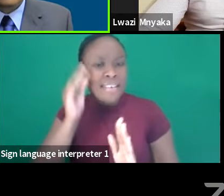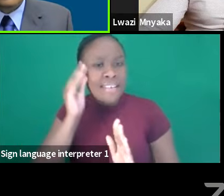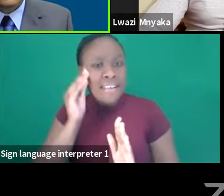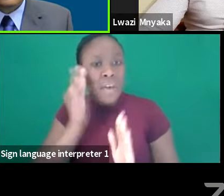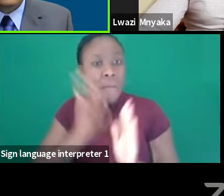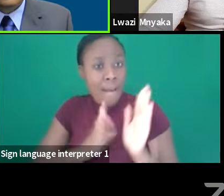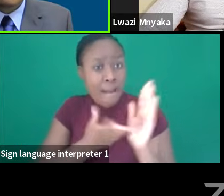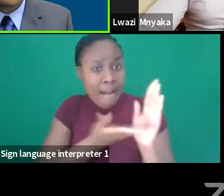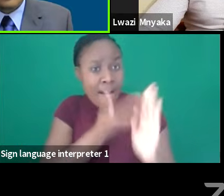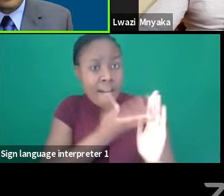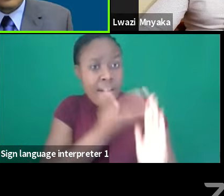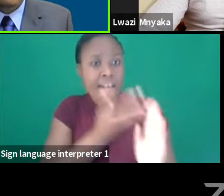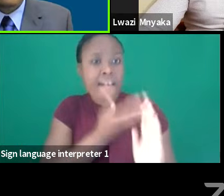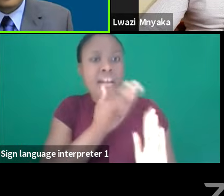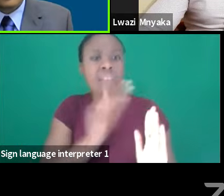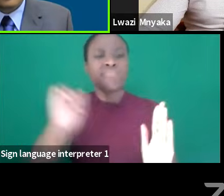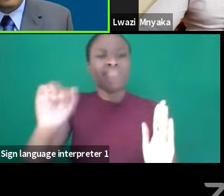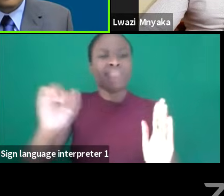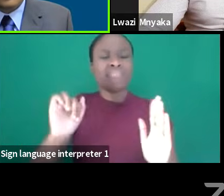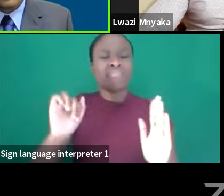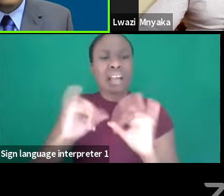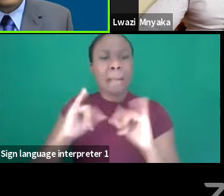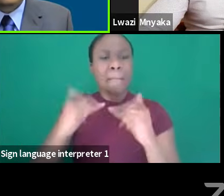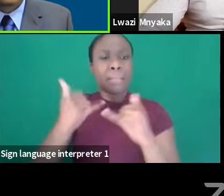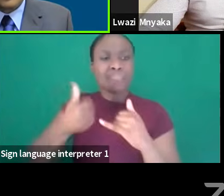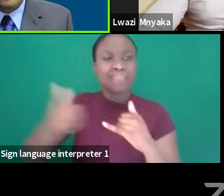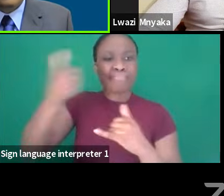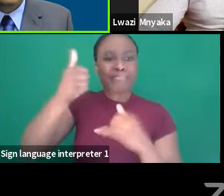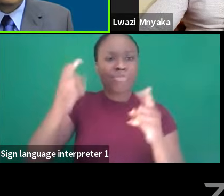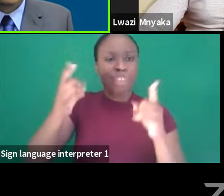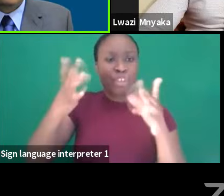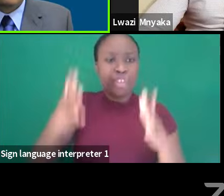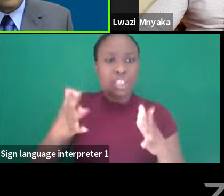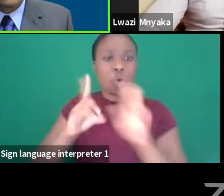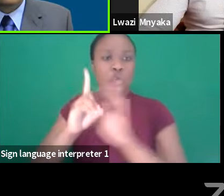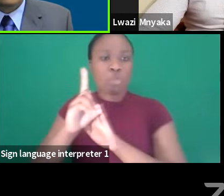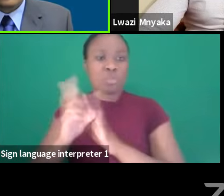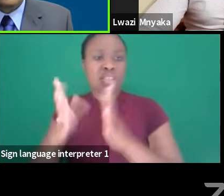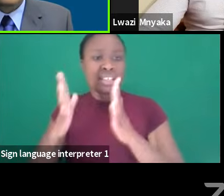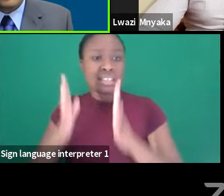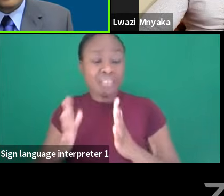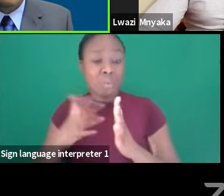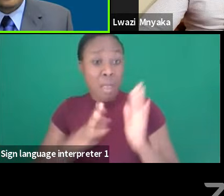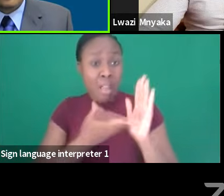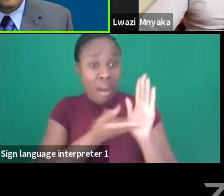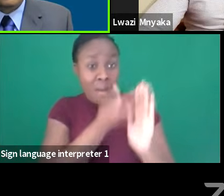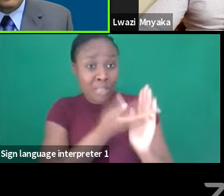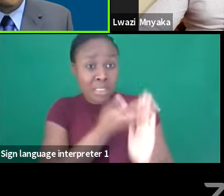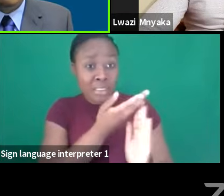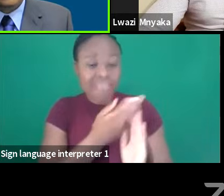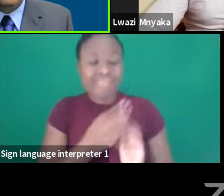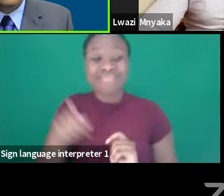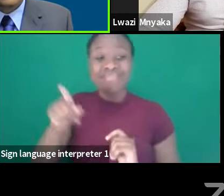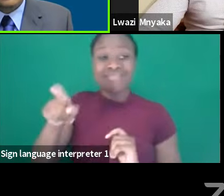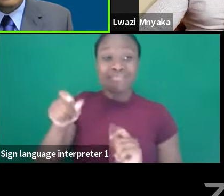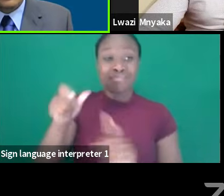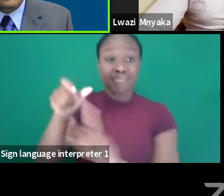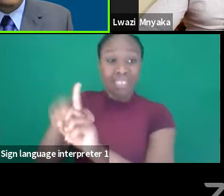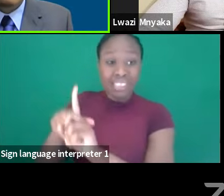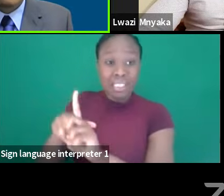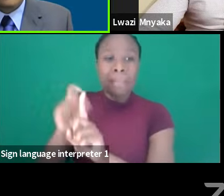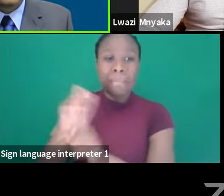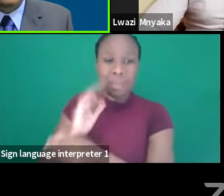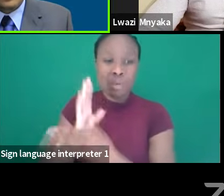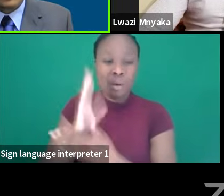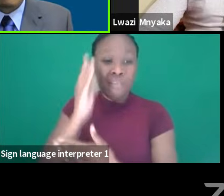of the representative, the taxpayer need to make sure that the information that they